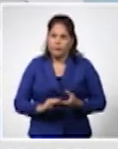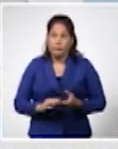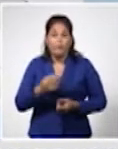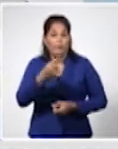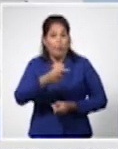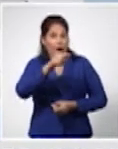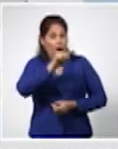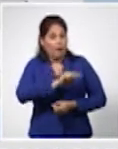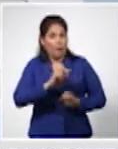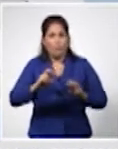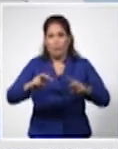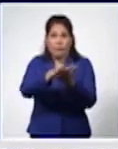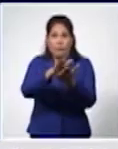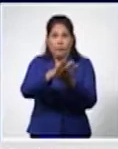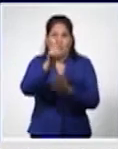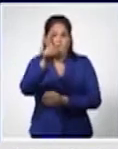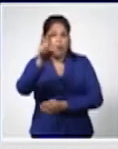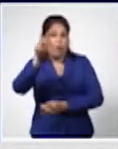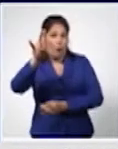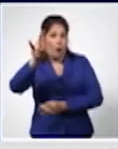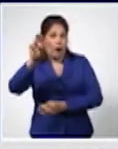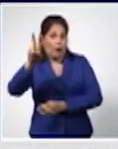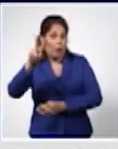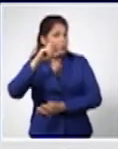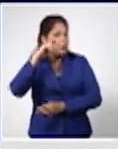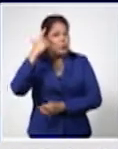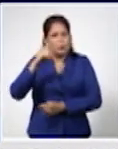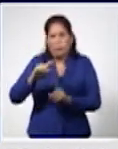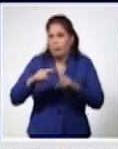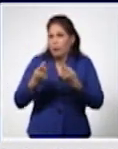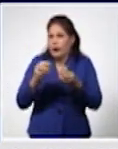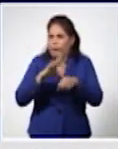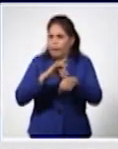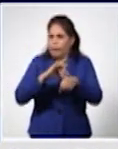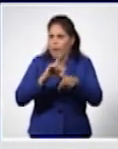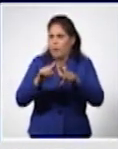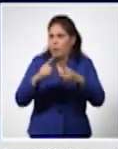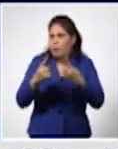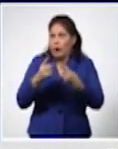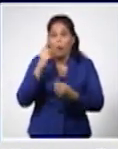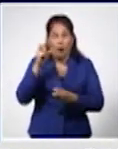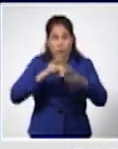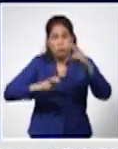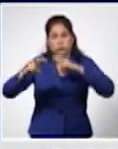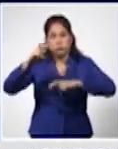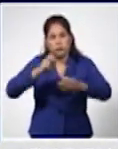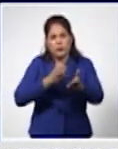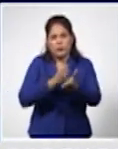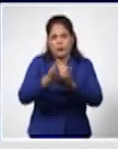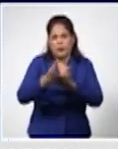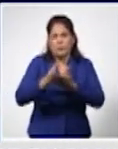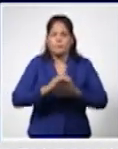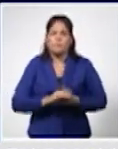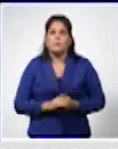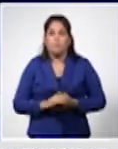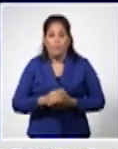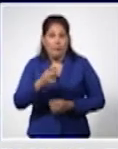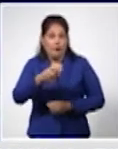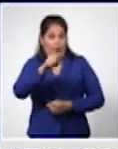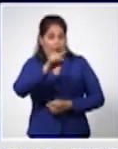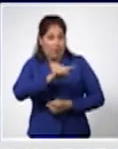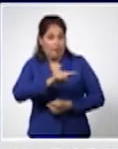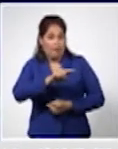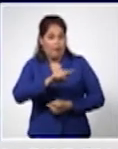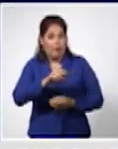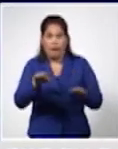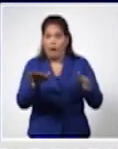3,128, or 1.01%, have tested positive for the virus. Yesterday, samples